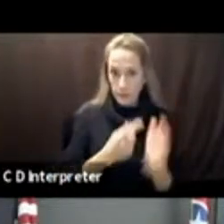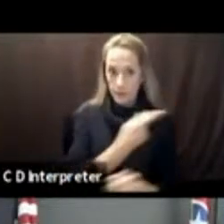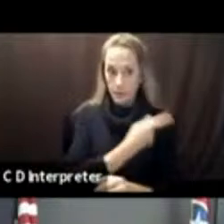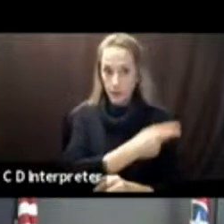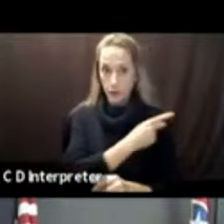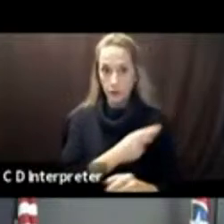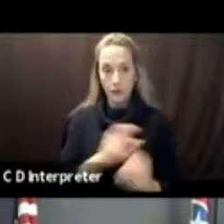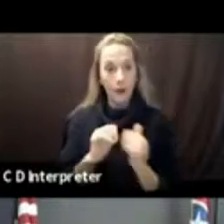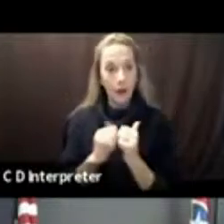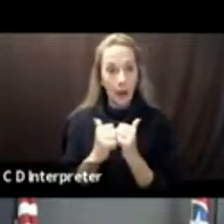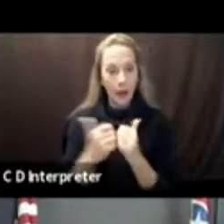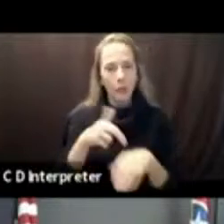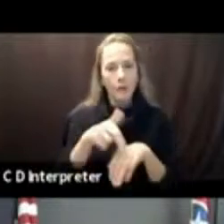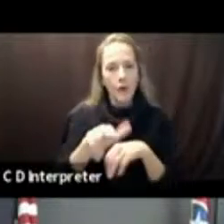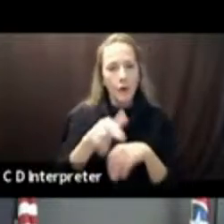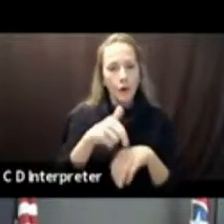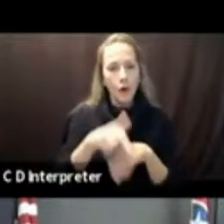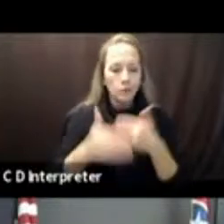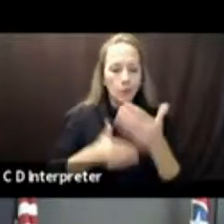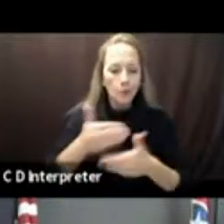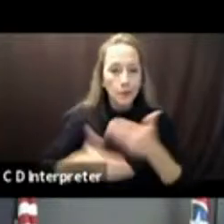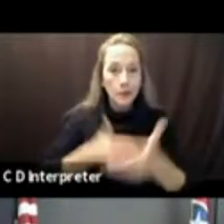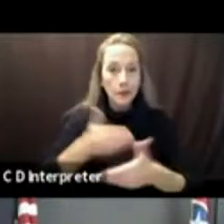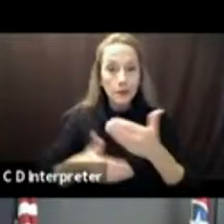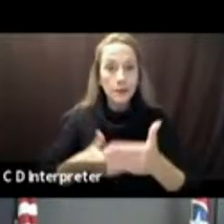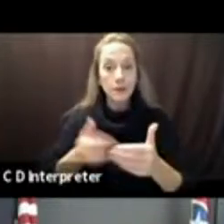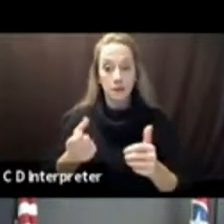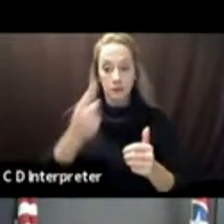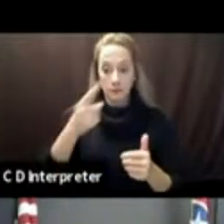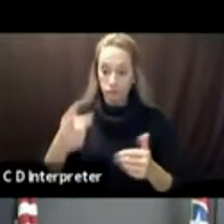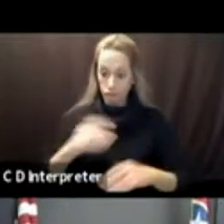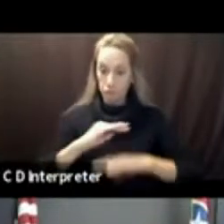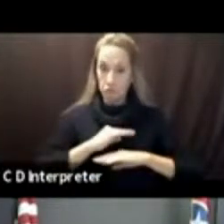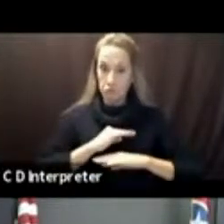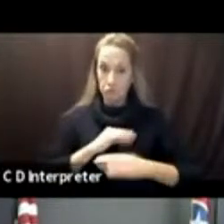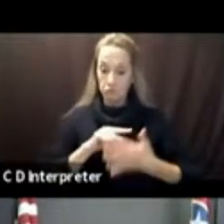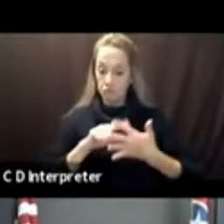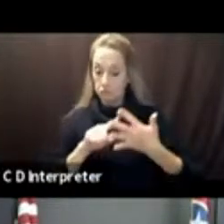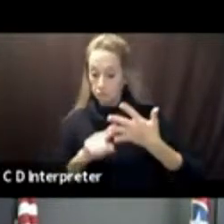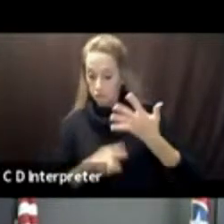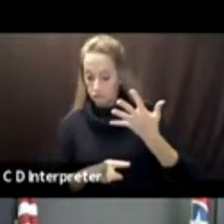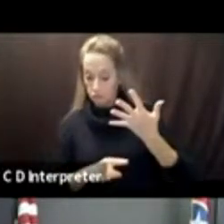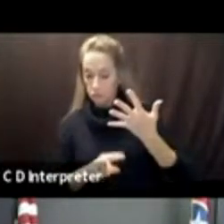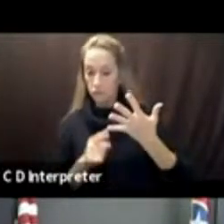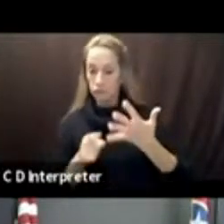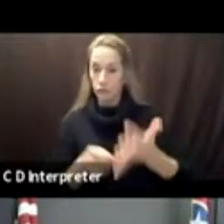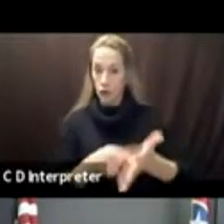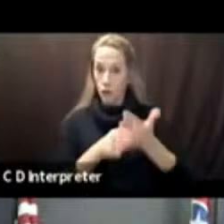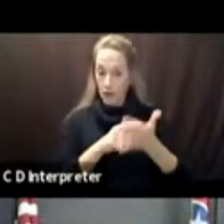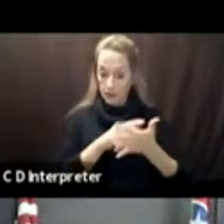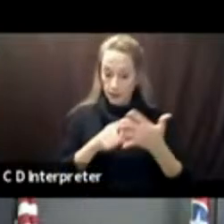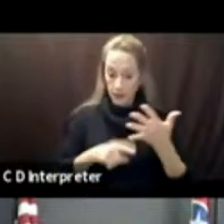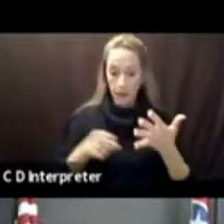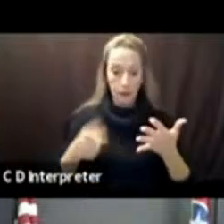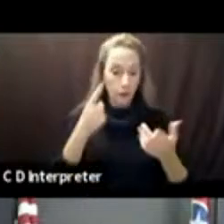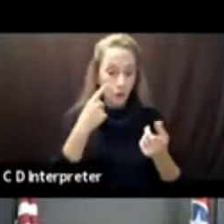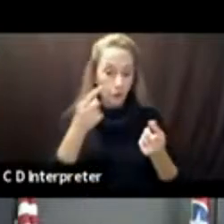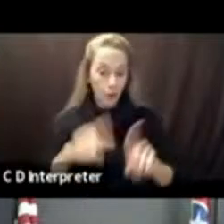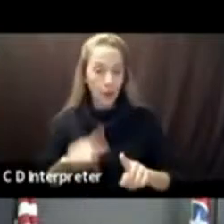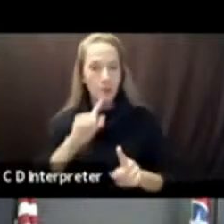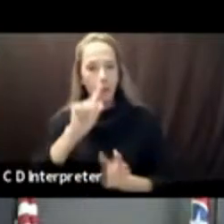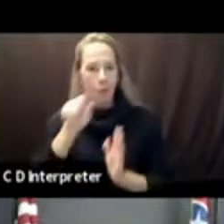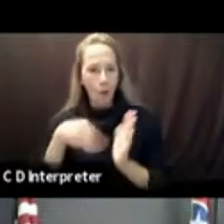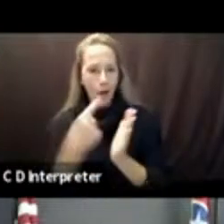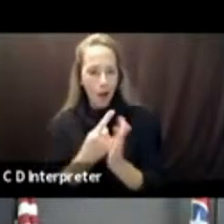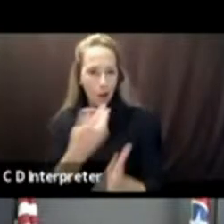referral process. And then once they meet criteria and agree, it's about an hour infusion,